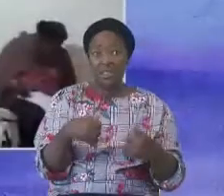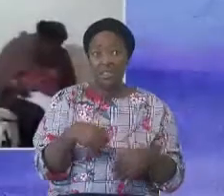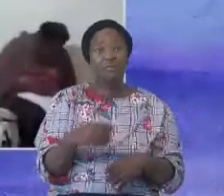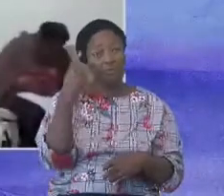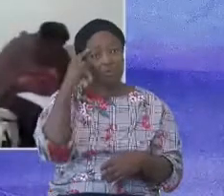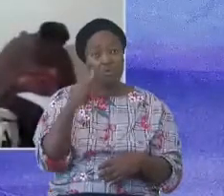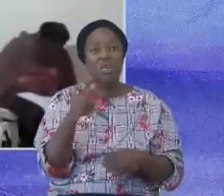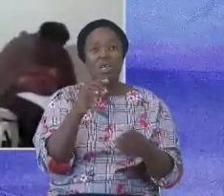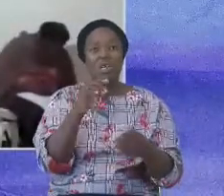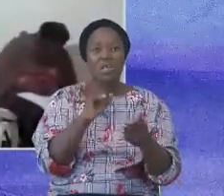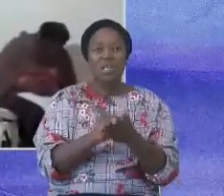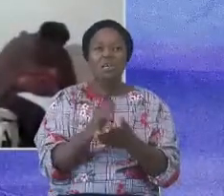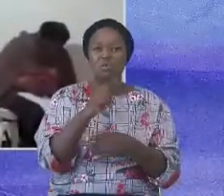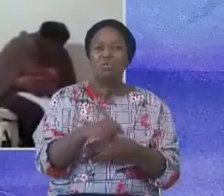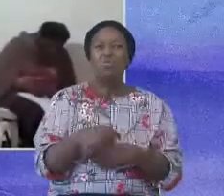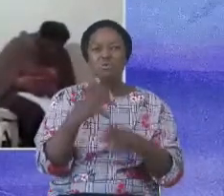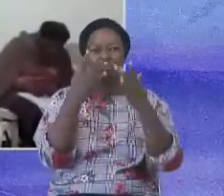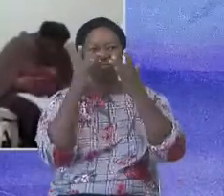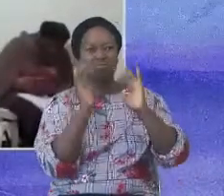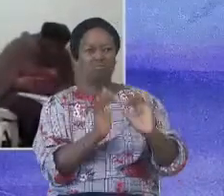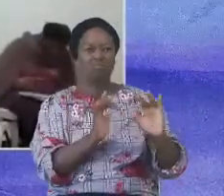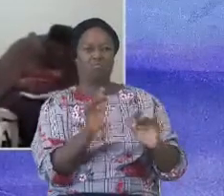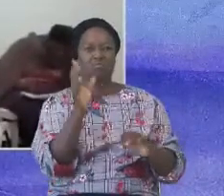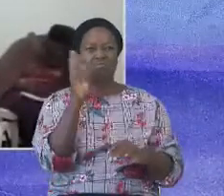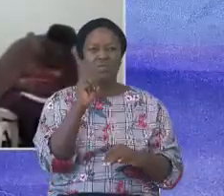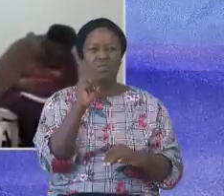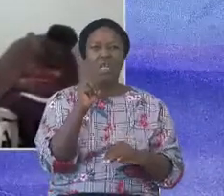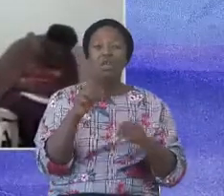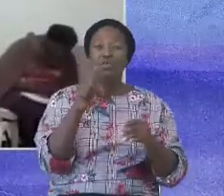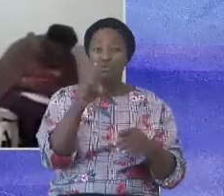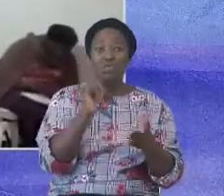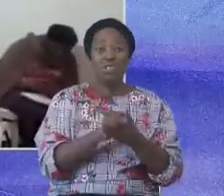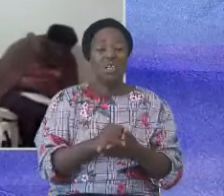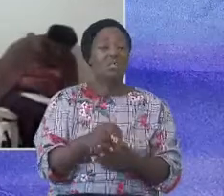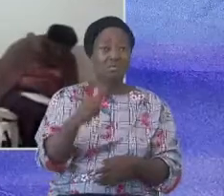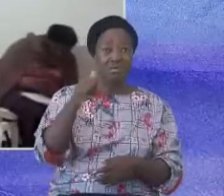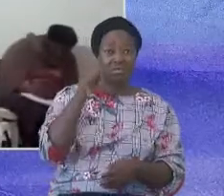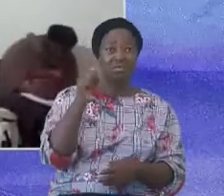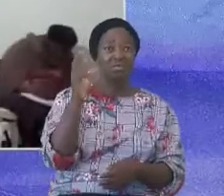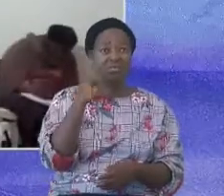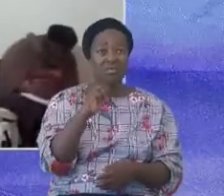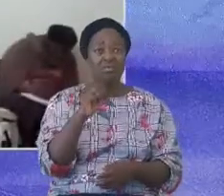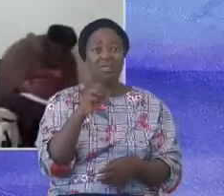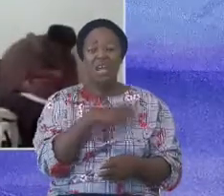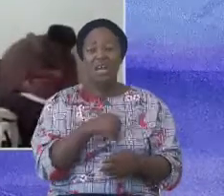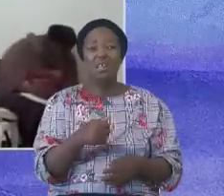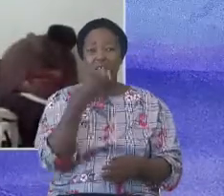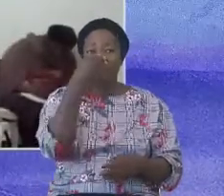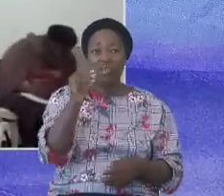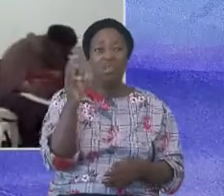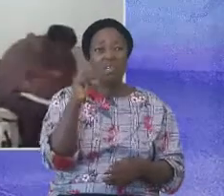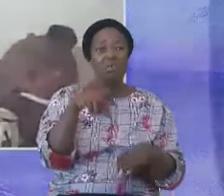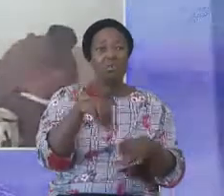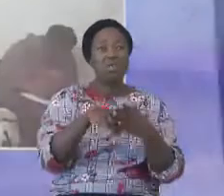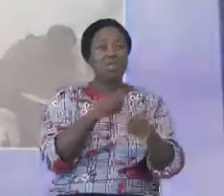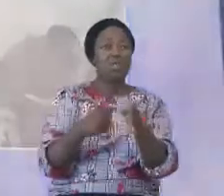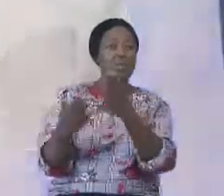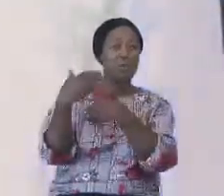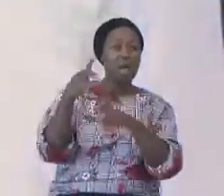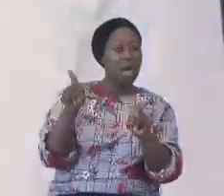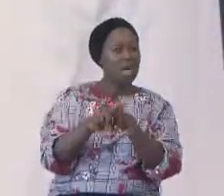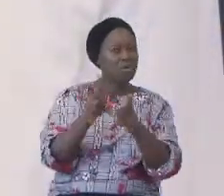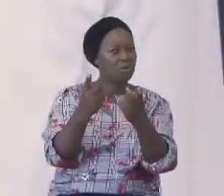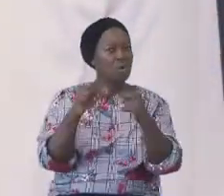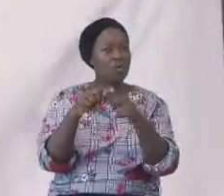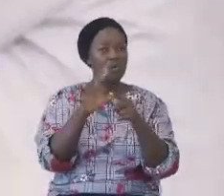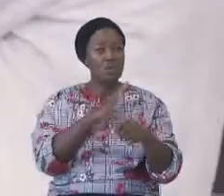out of Nazareth? And yet for you that scorned him, you that